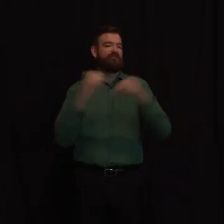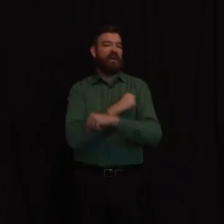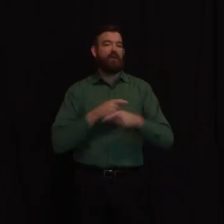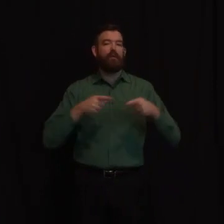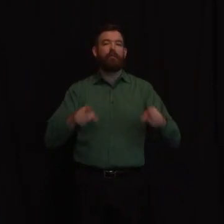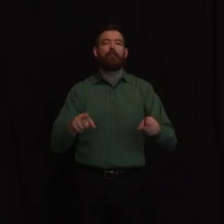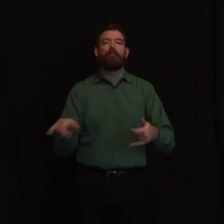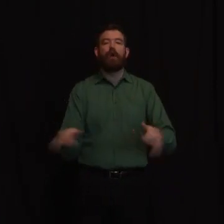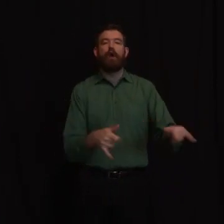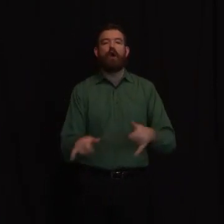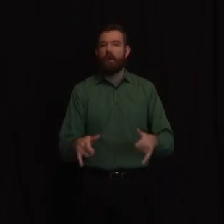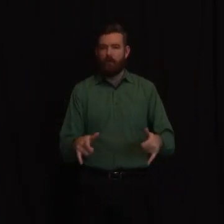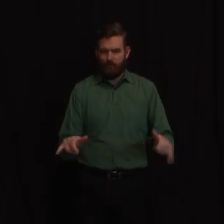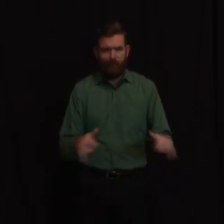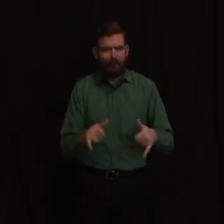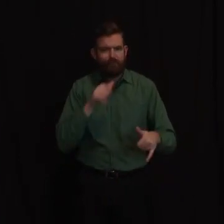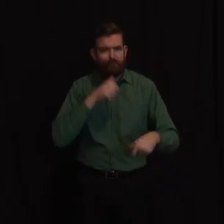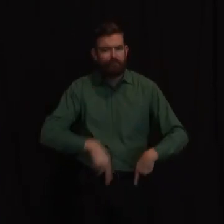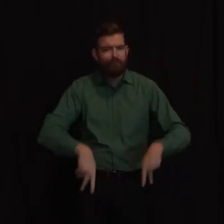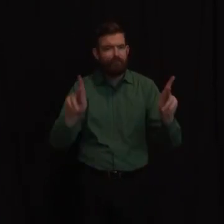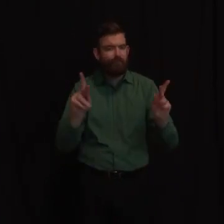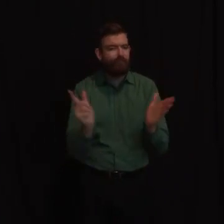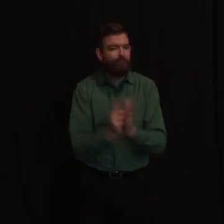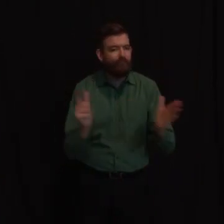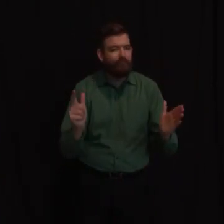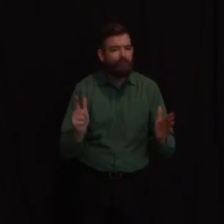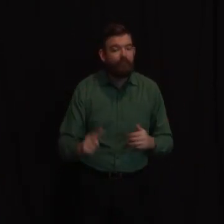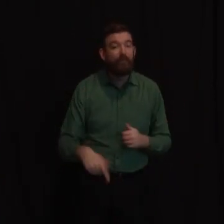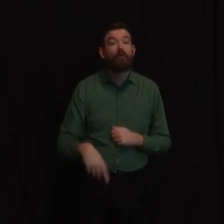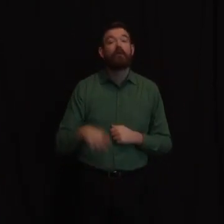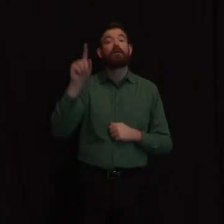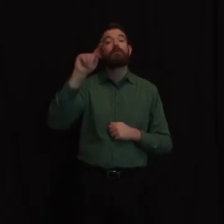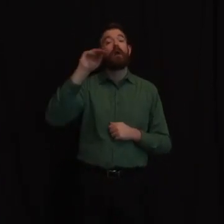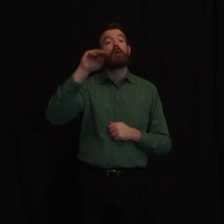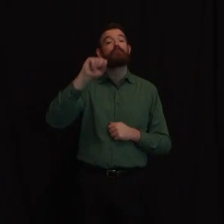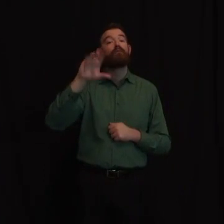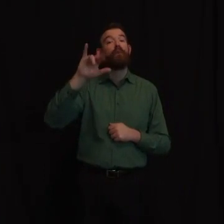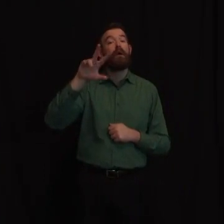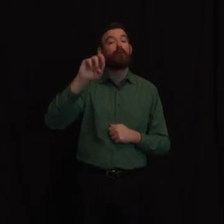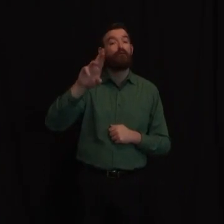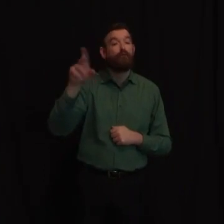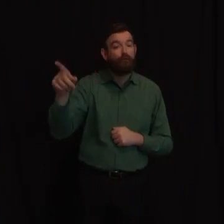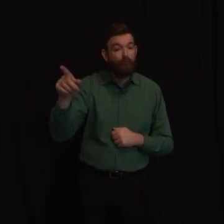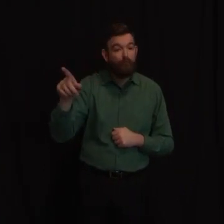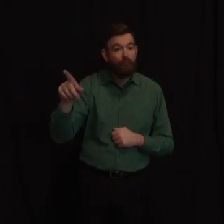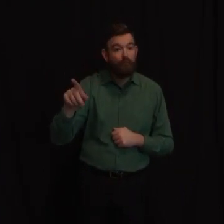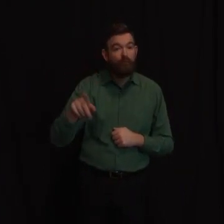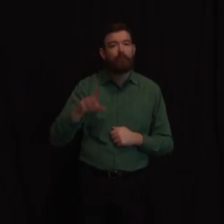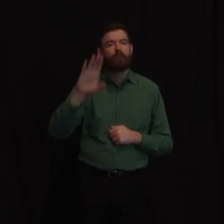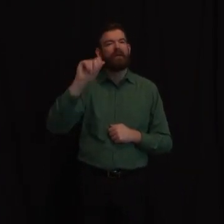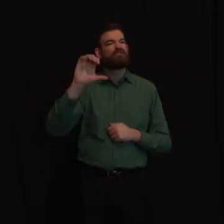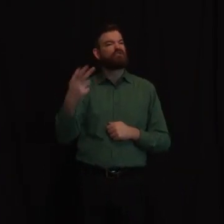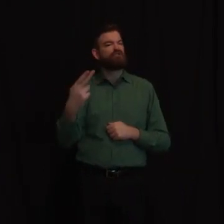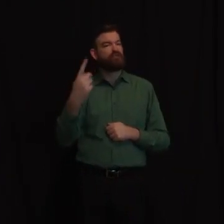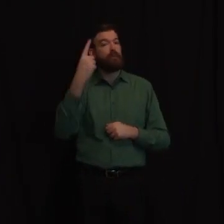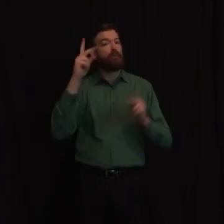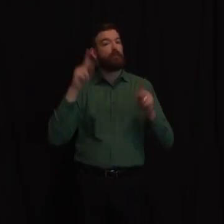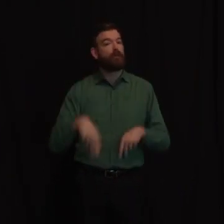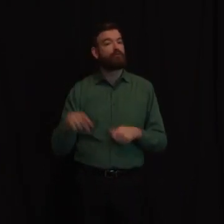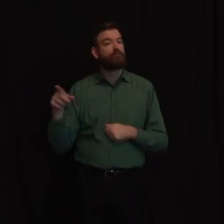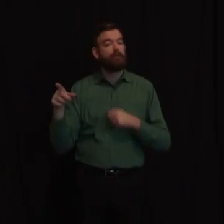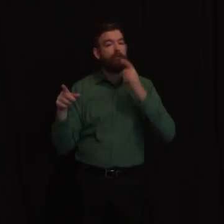have been gathered. In Toms River, specifically at Normandy Beach, a subject was found kite